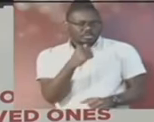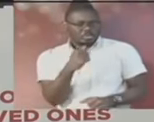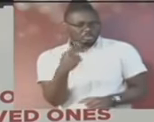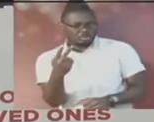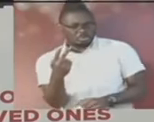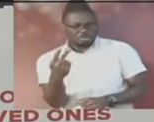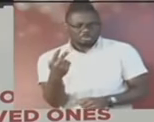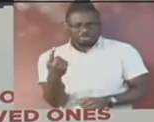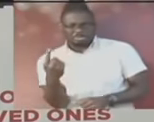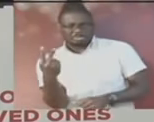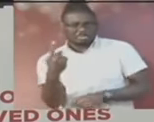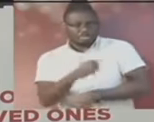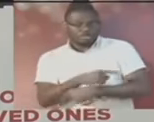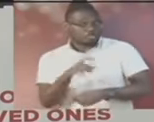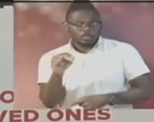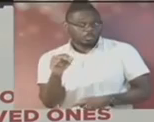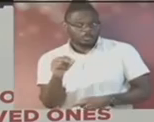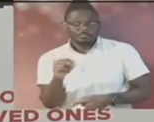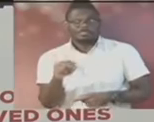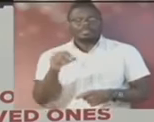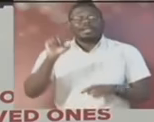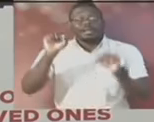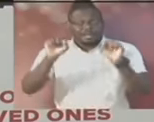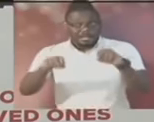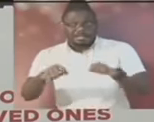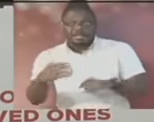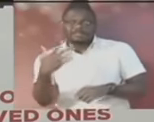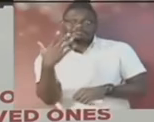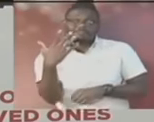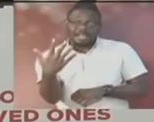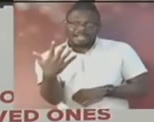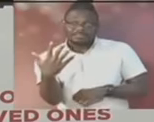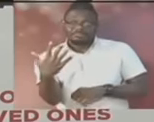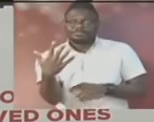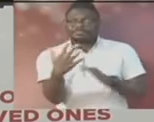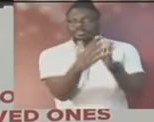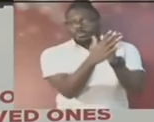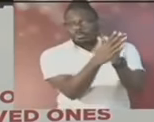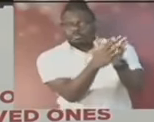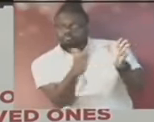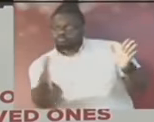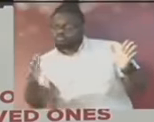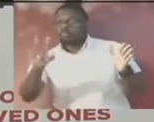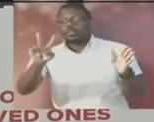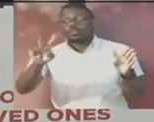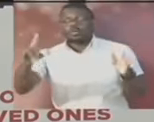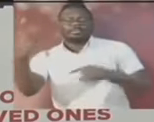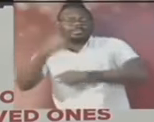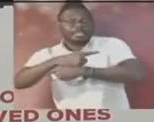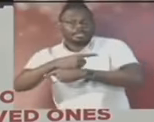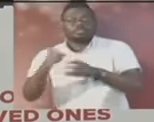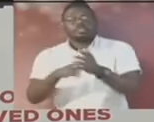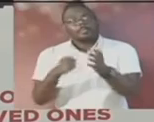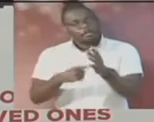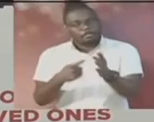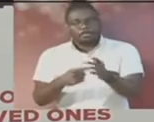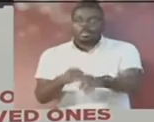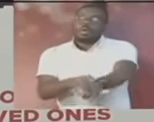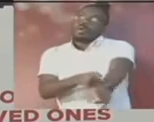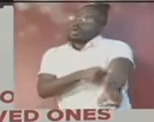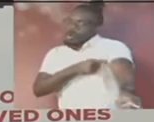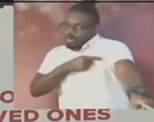anywhere between 5 days and 21 days, sometimes even longer. At this